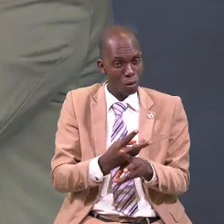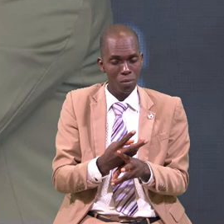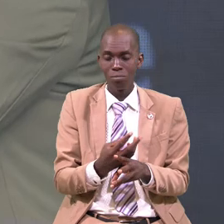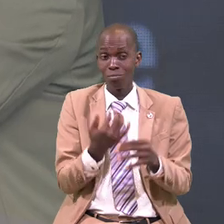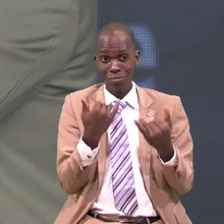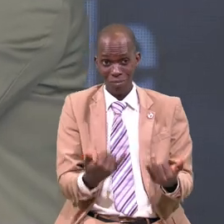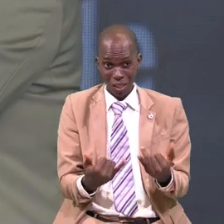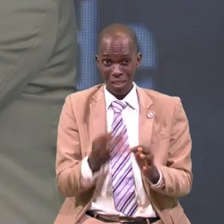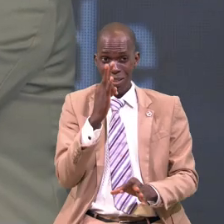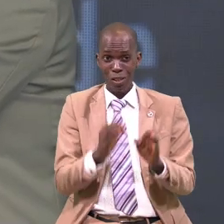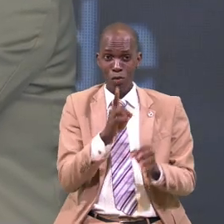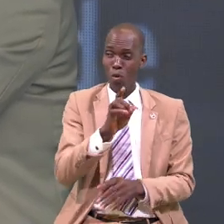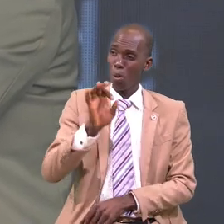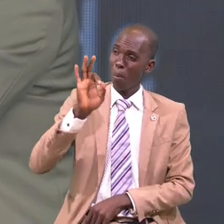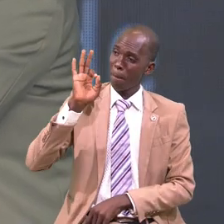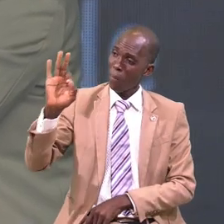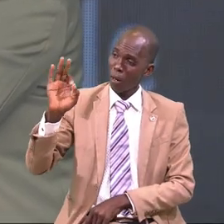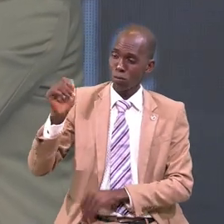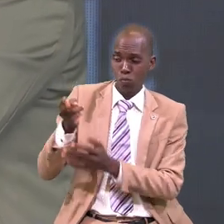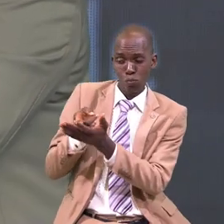the truth of the word of God,